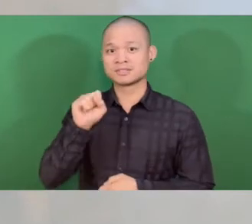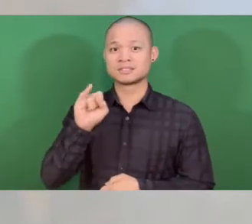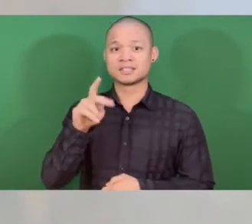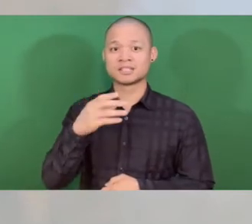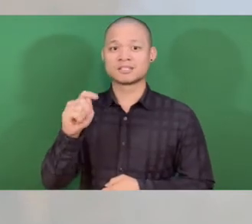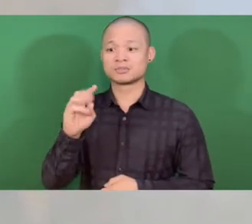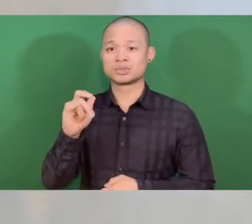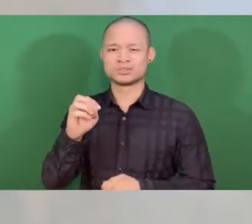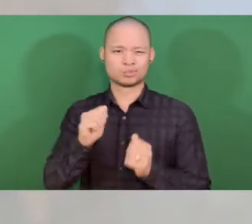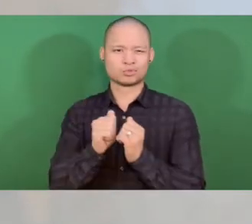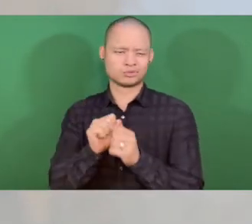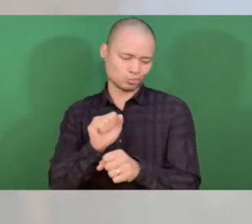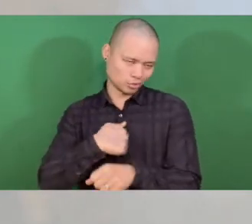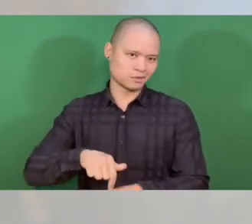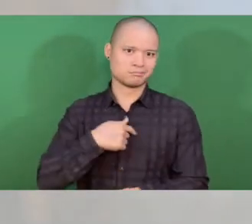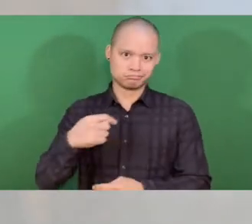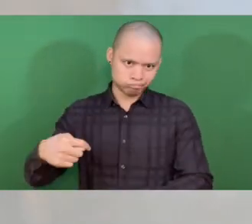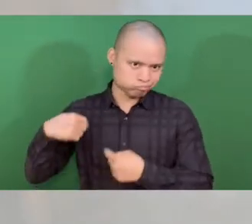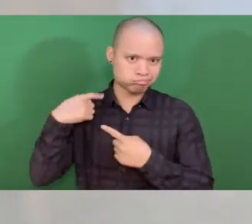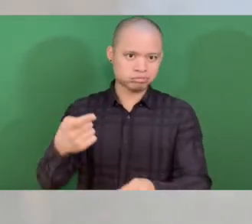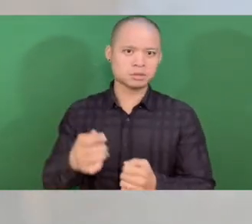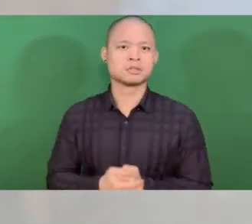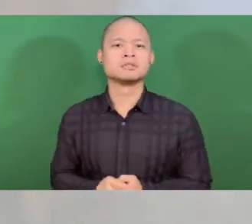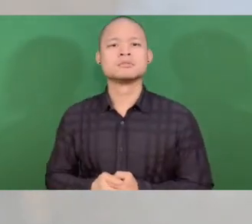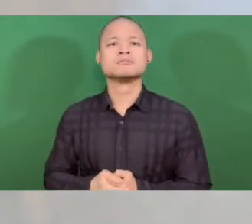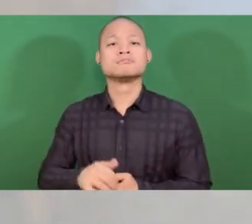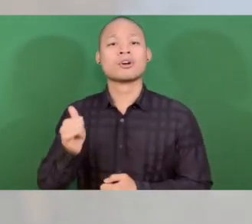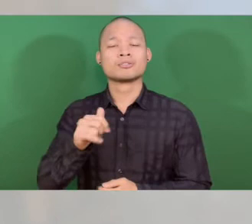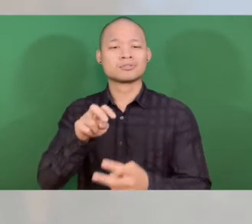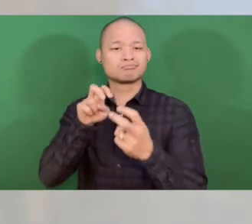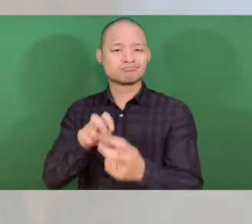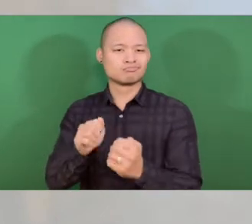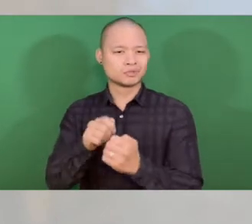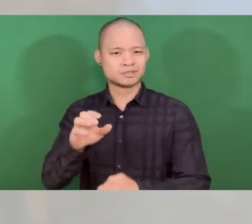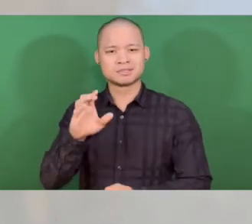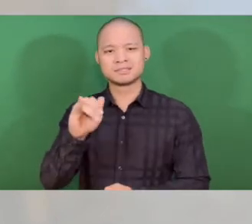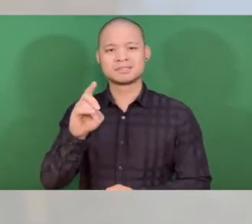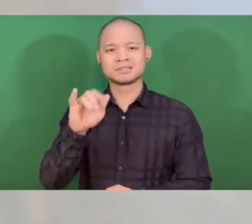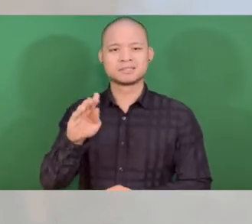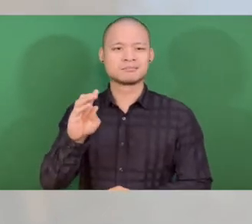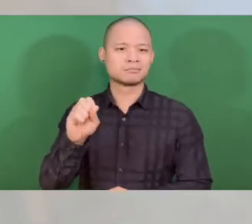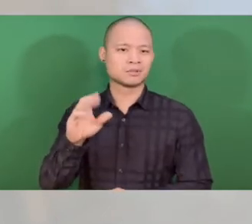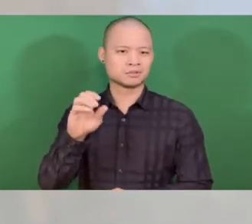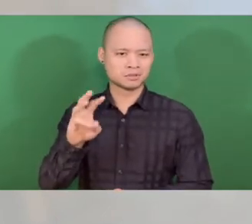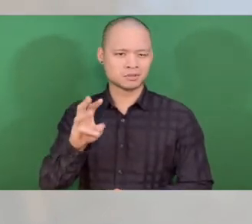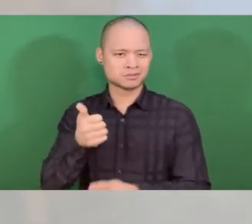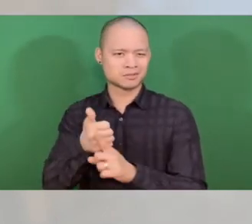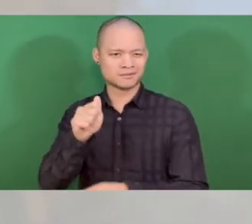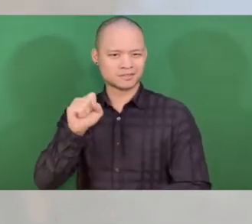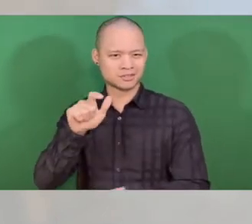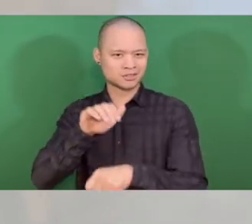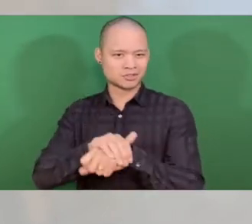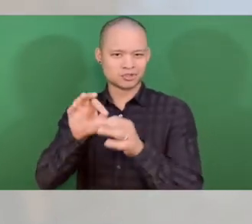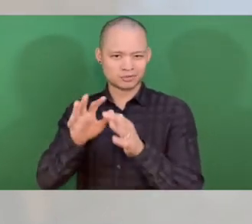with all the time. We're also sitting down with Cindy Bosco, who is an ASL English interpreter, who's been working